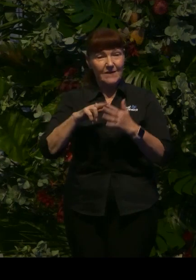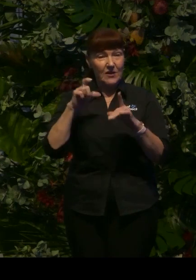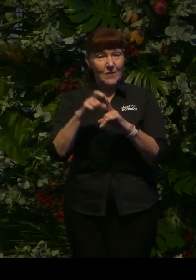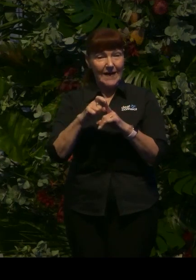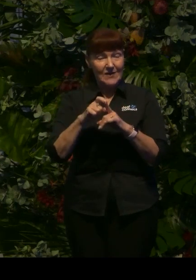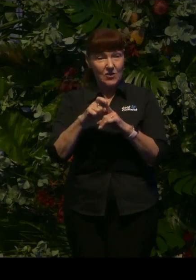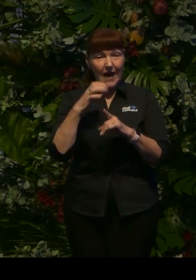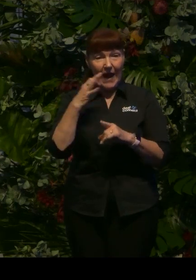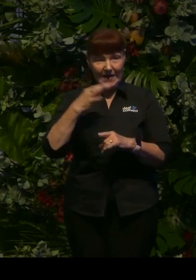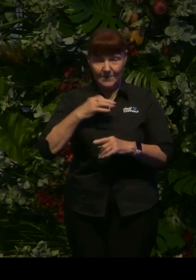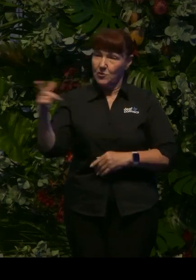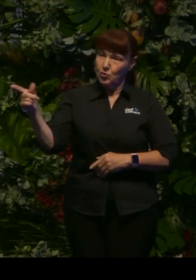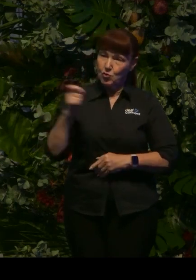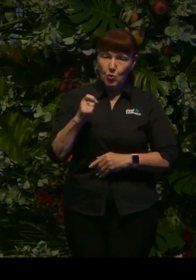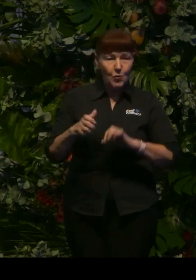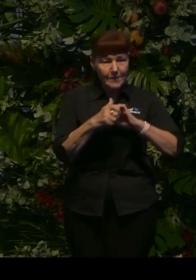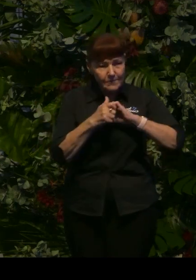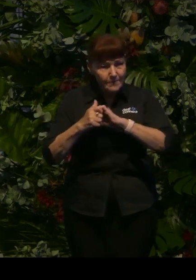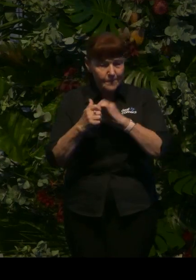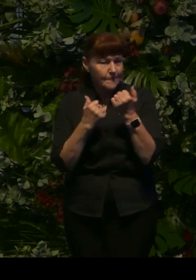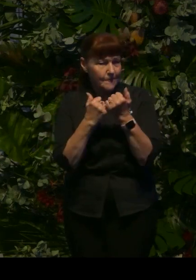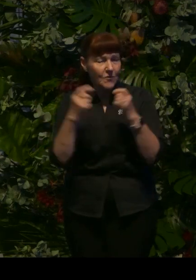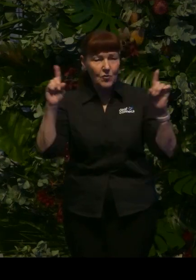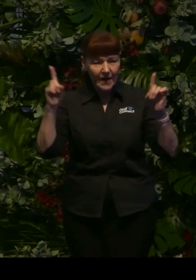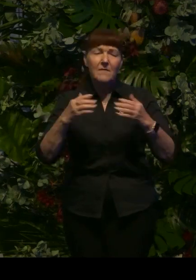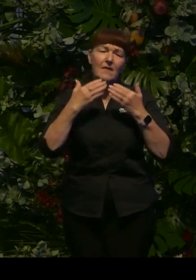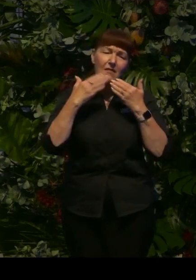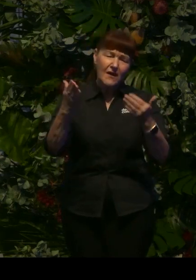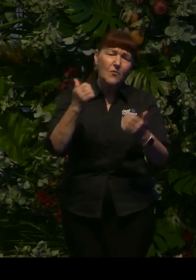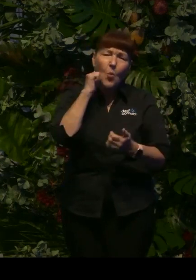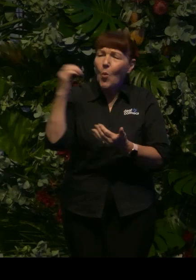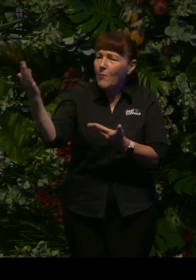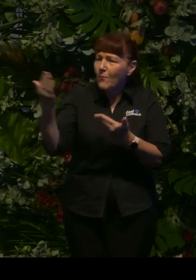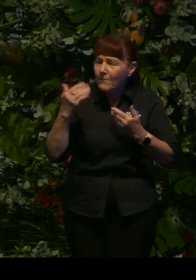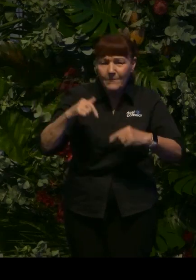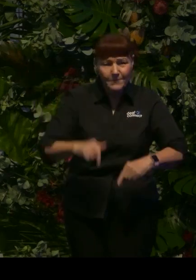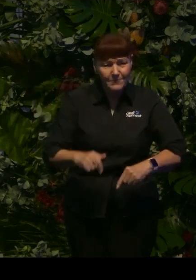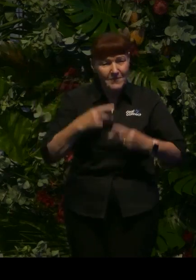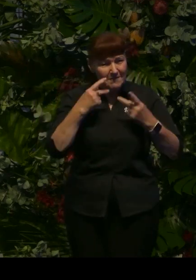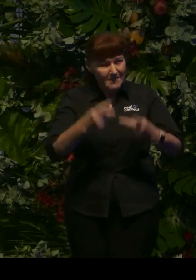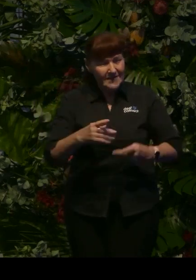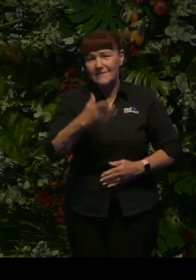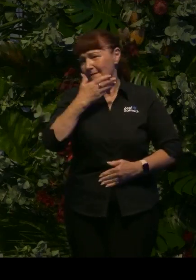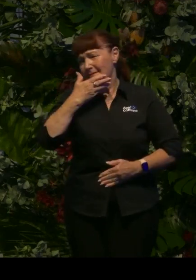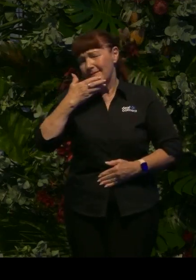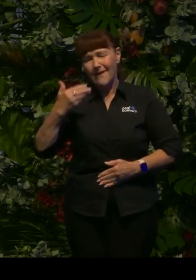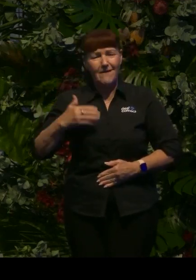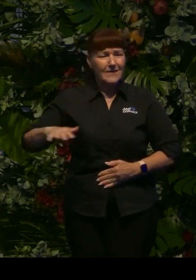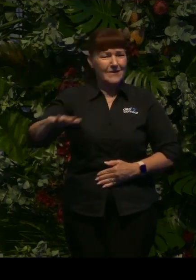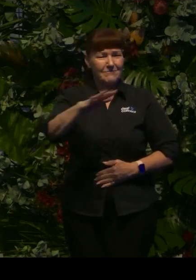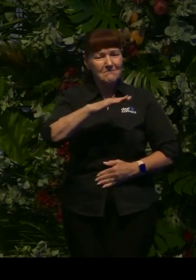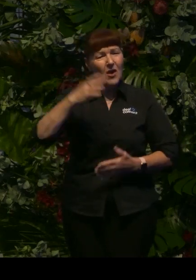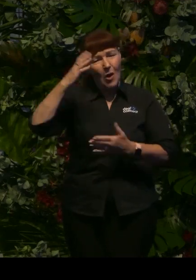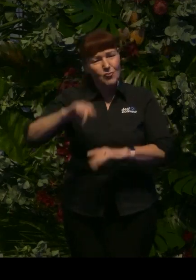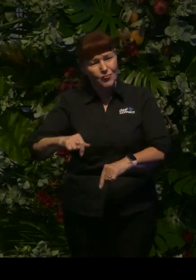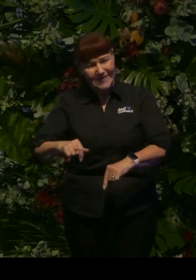you in solidarity today. Thank you for the hospitality and graciousness you have bestowed upon me as a visitor to this lovely country.